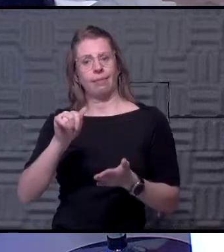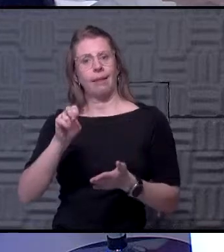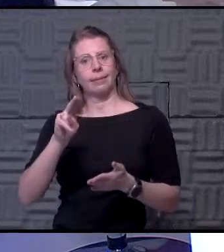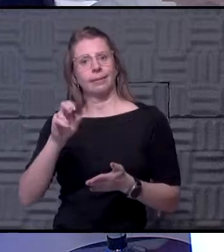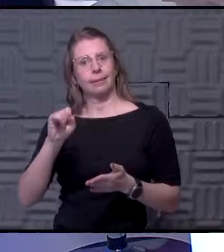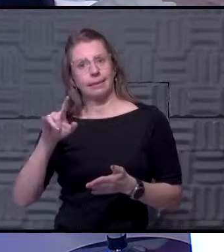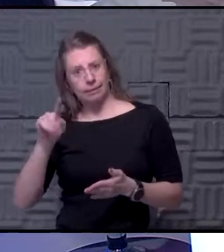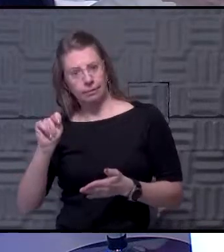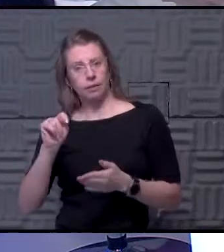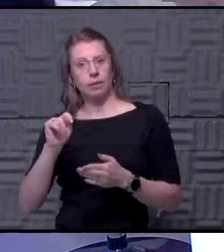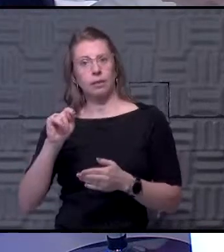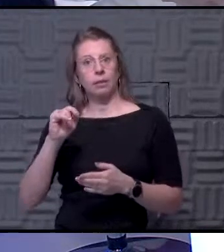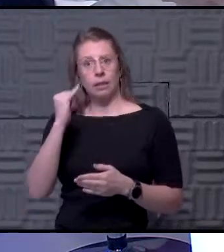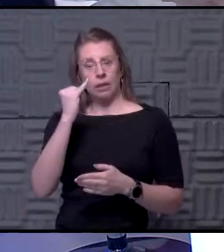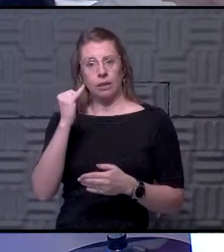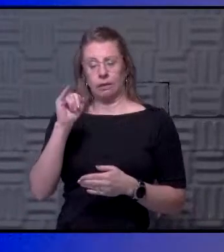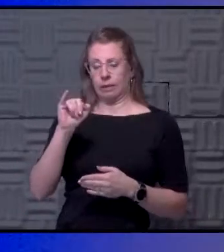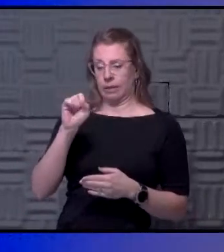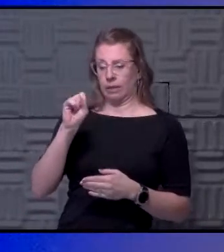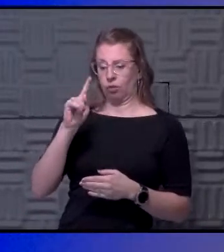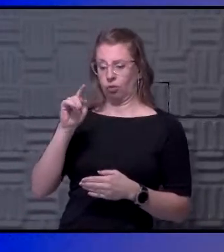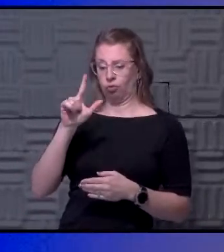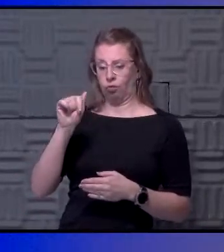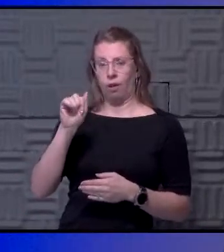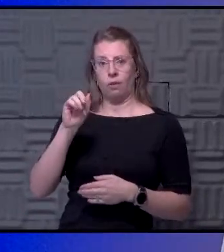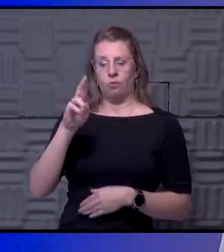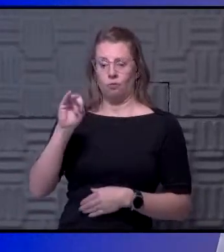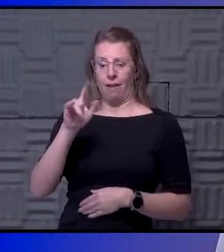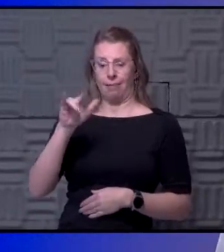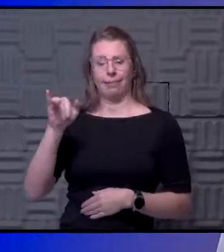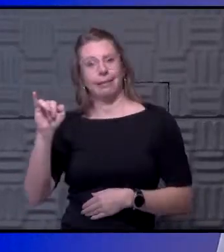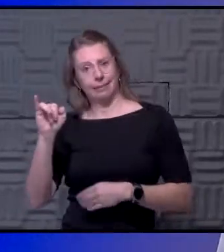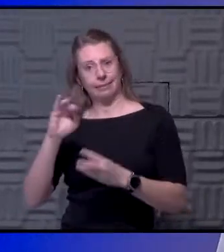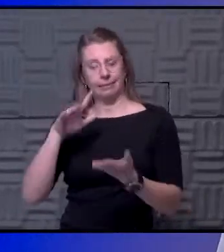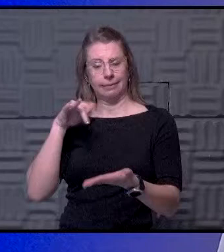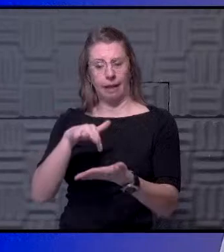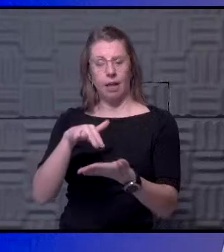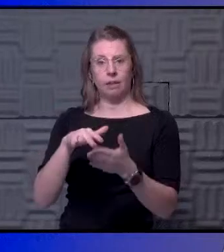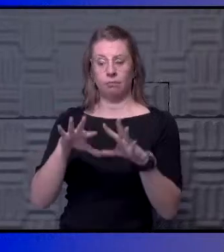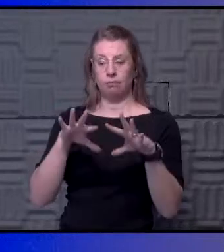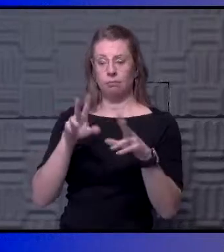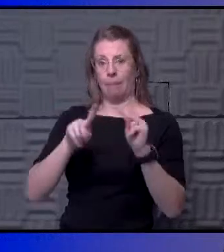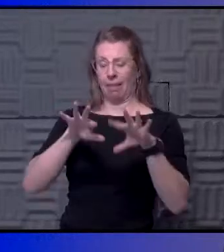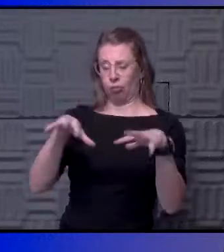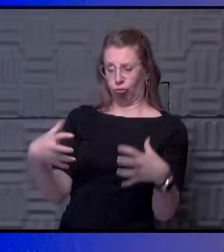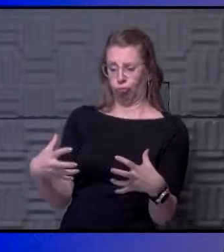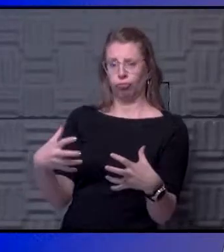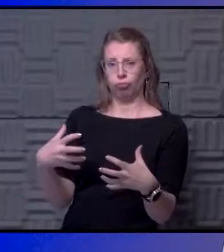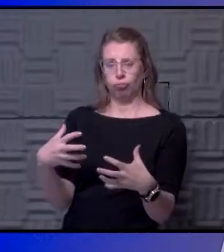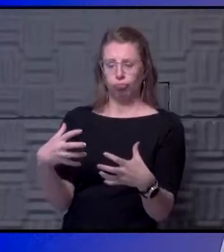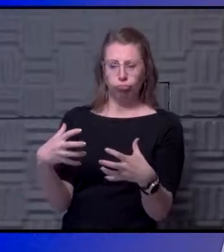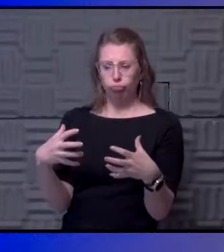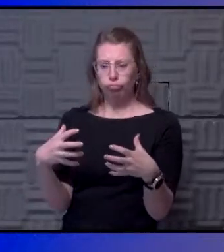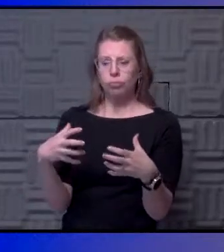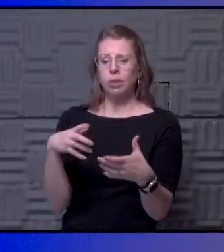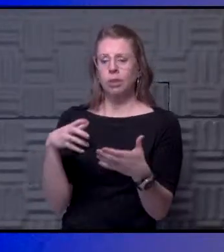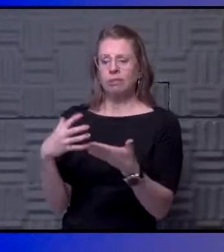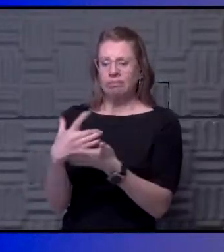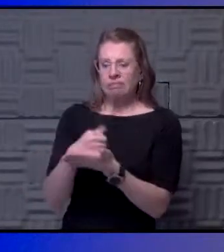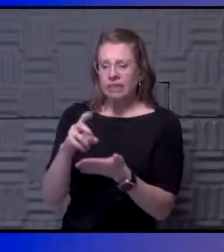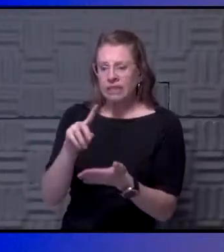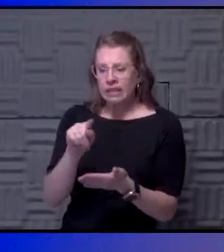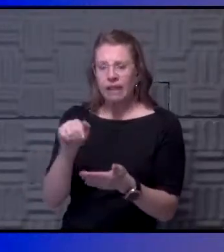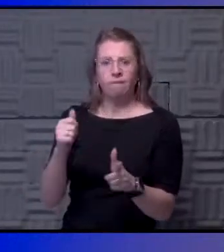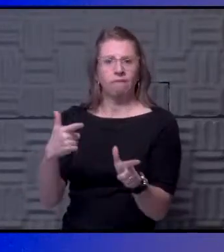the Israeli studies. You know, they have a fairly small population and they can collect data